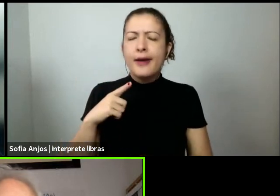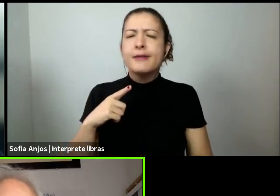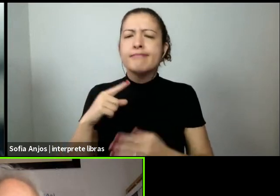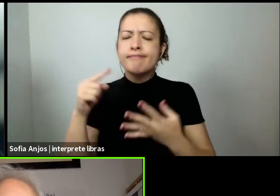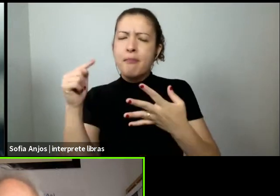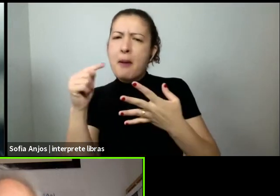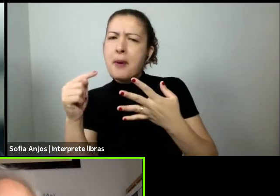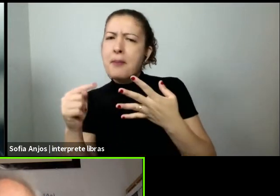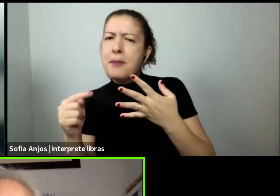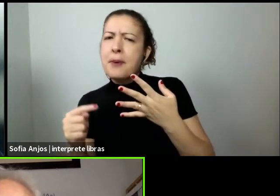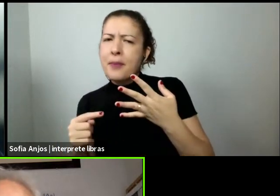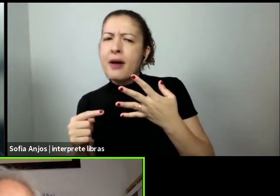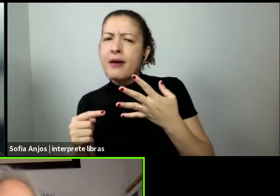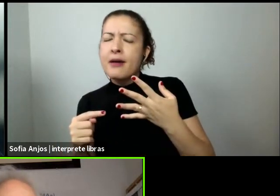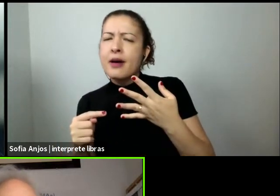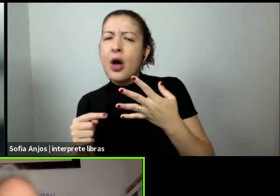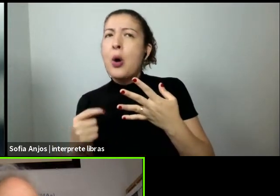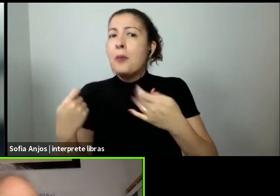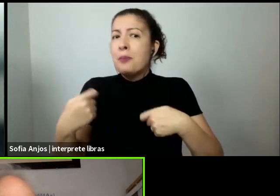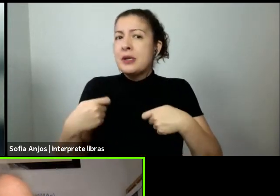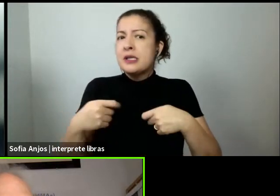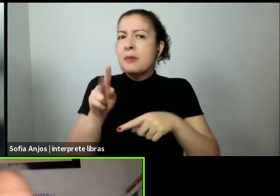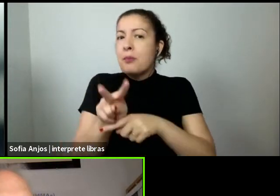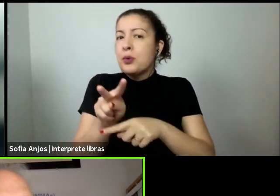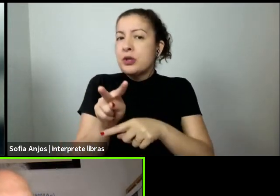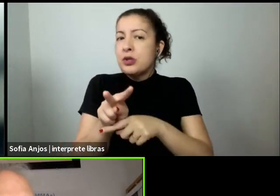be protecting, and or